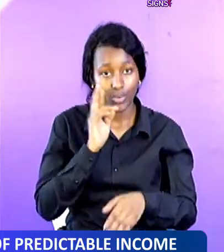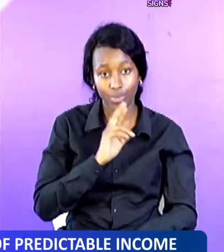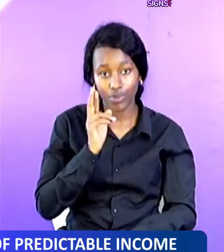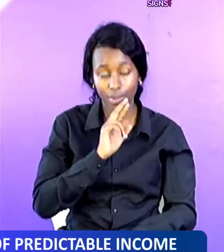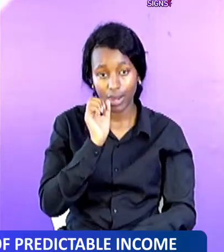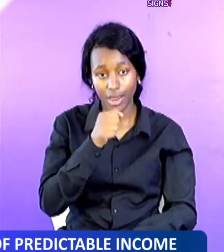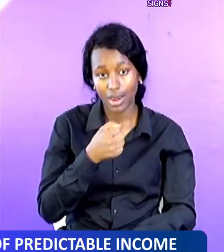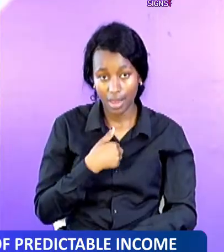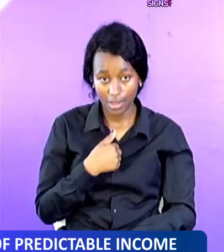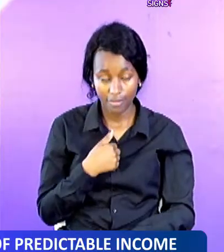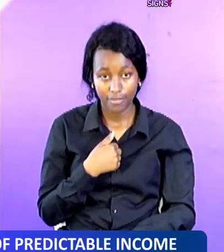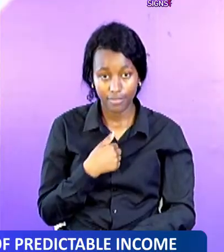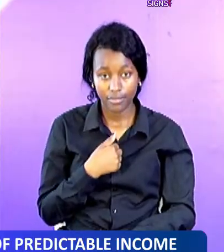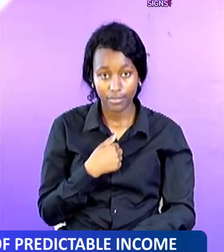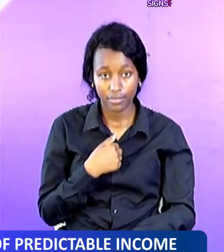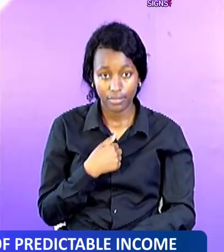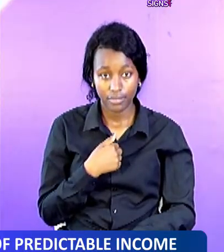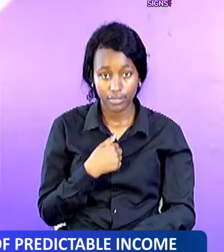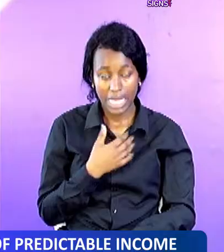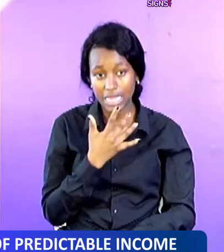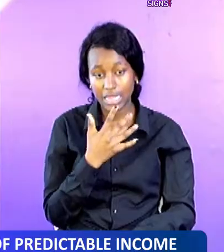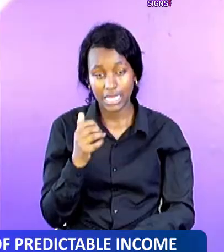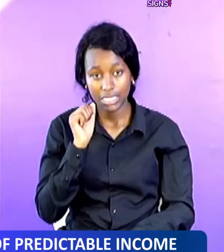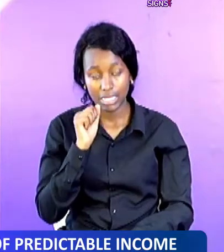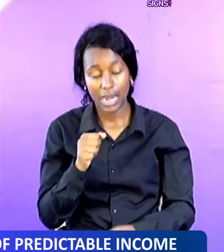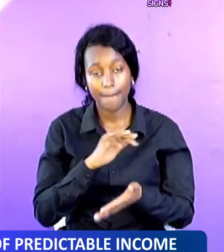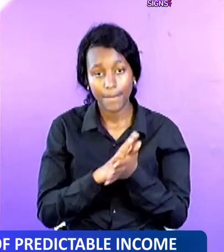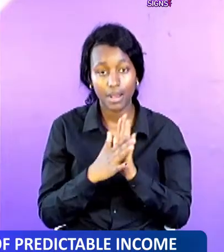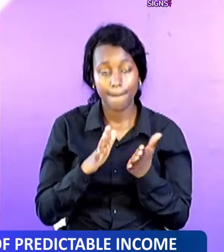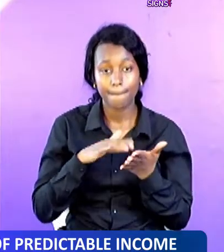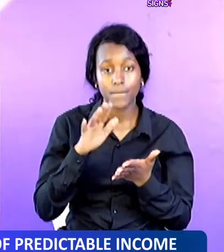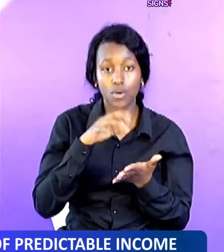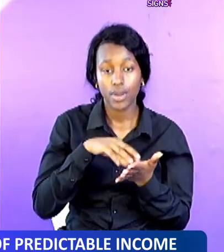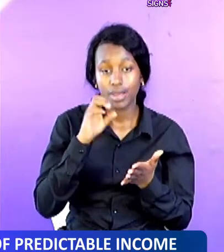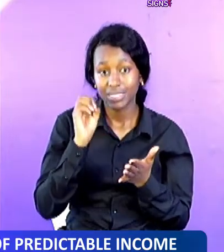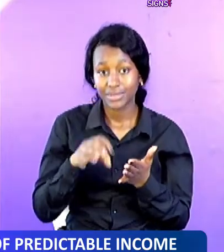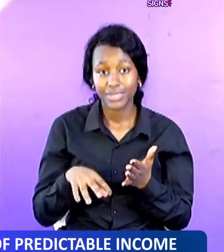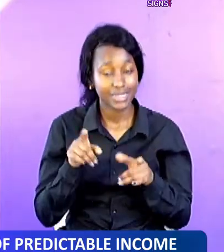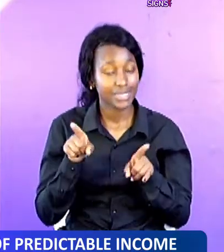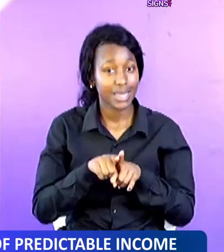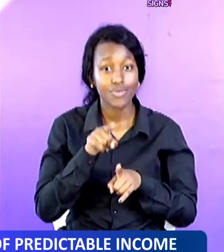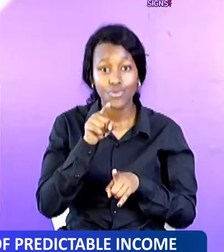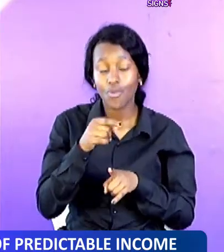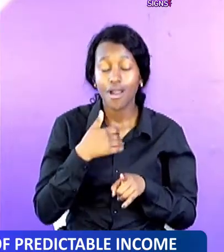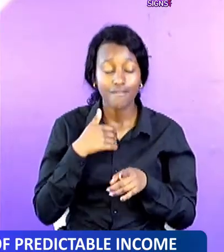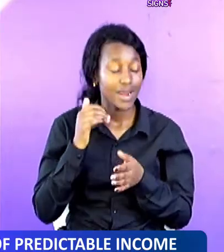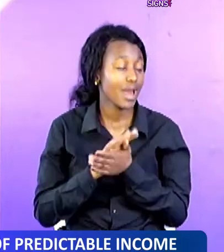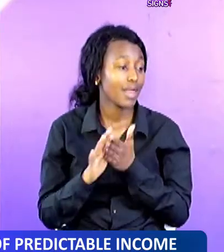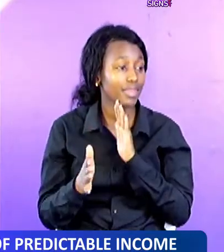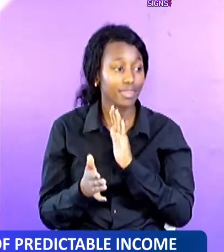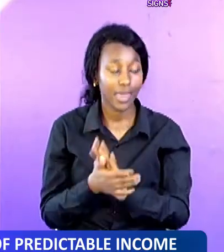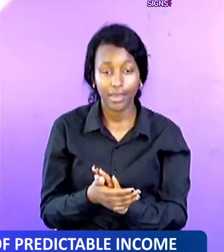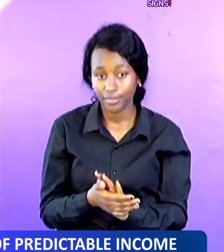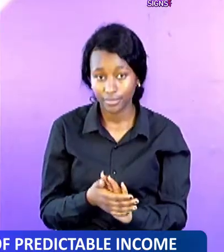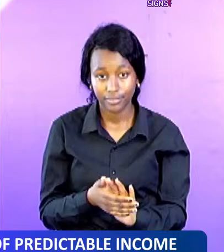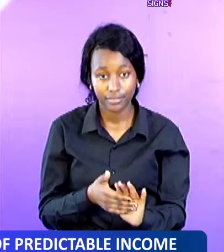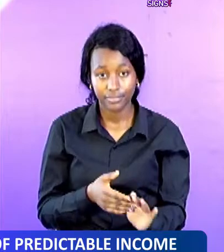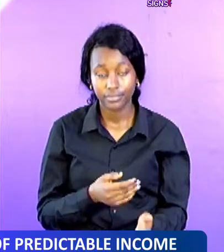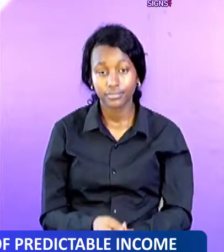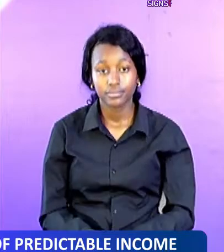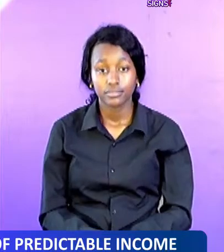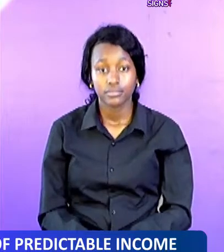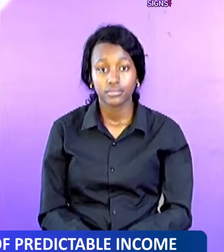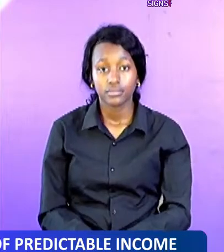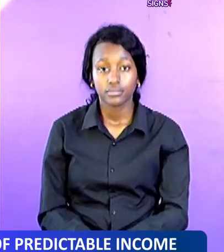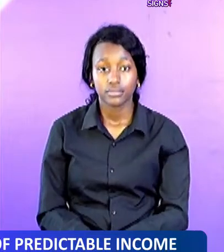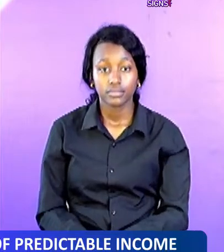Issues of price escalations on materials and that kind of thing. But remember, you're starting from scratch. You have no tenants. You have no tenants, so you have to do